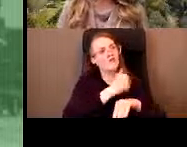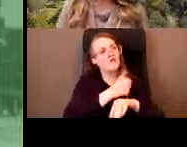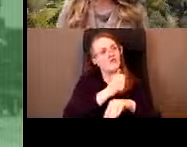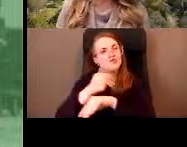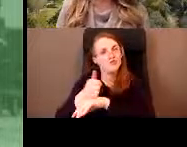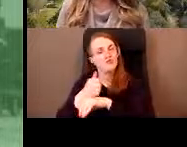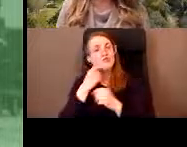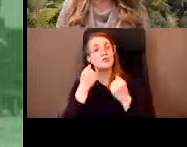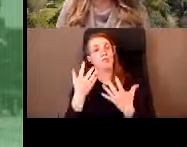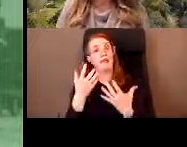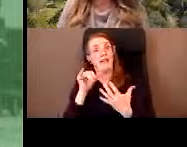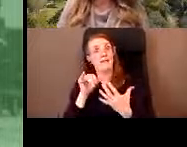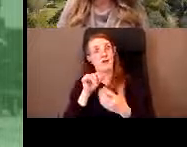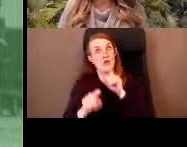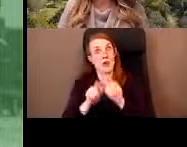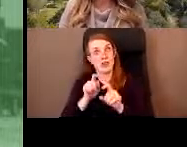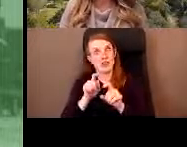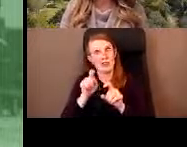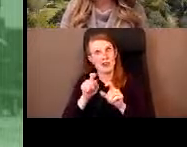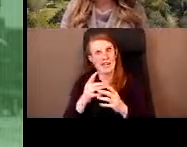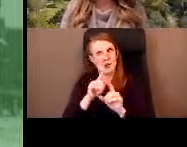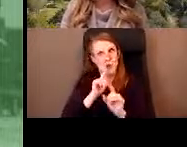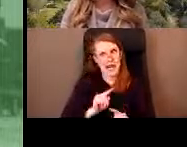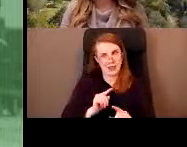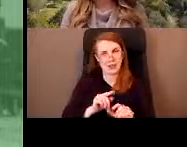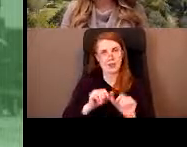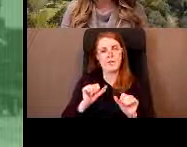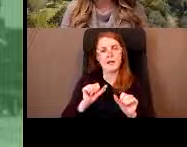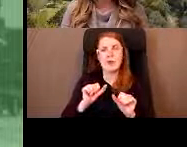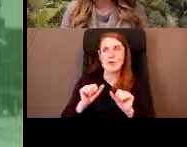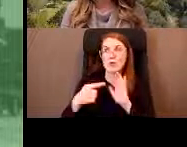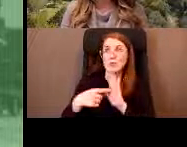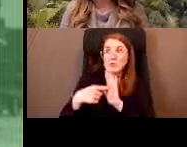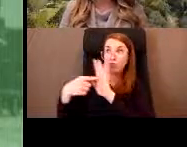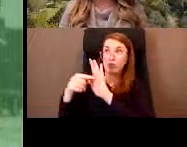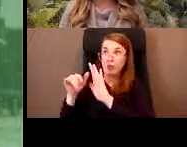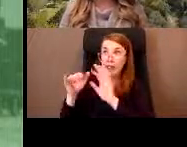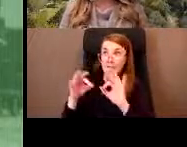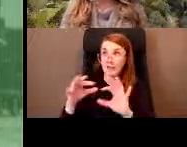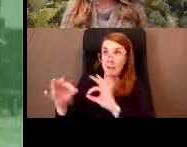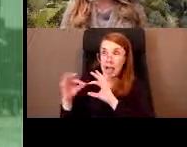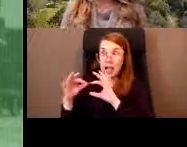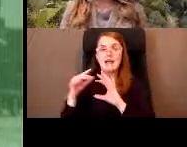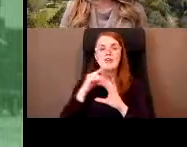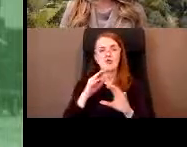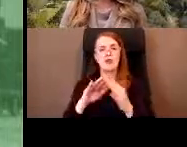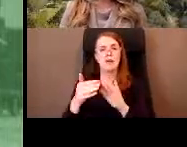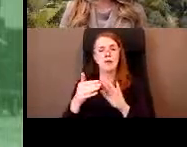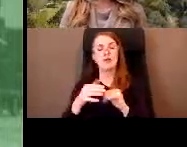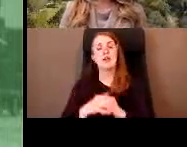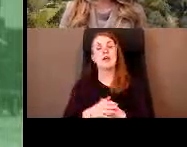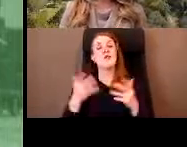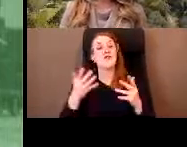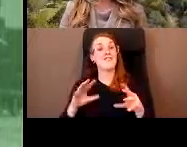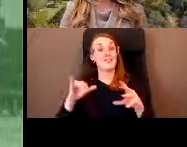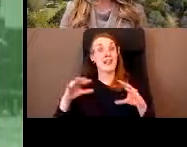this process to be able to answer and present that feedback to the community. And then following that meeting,